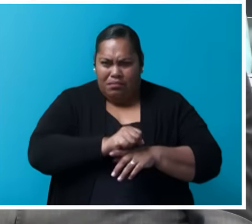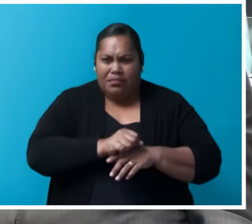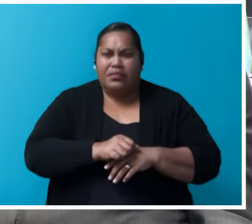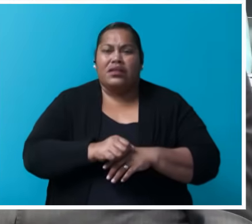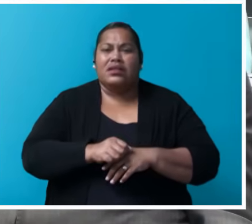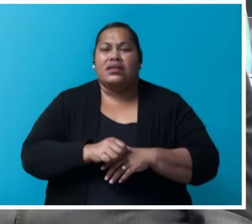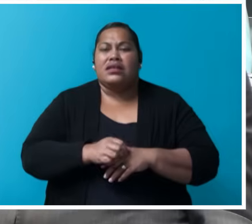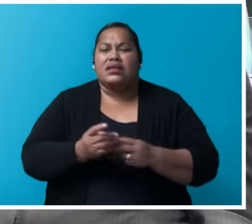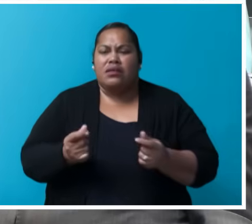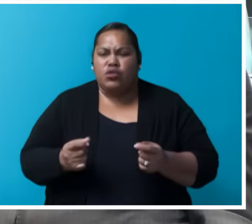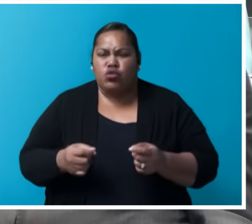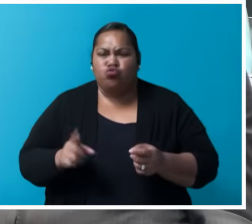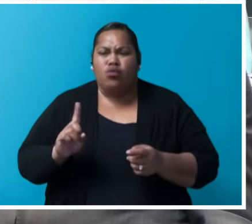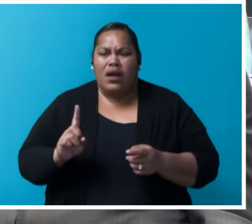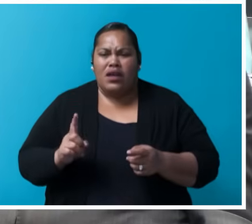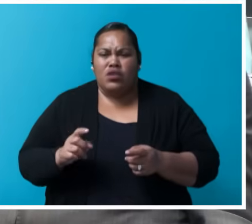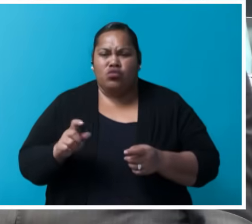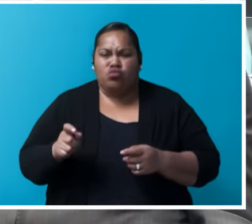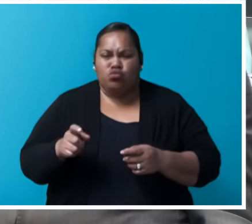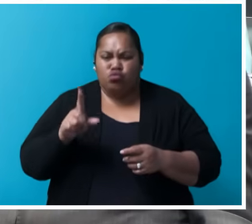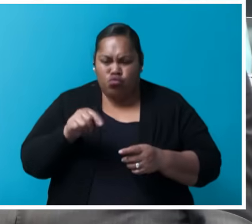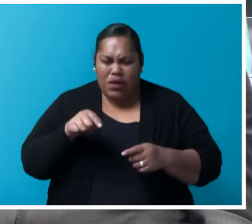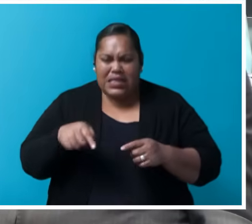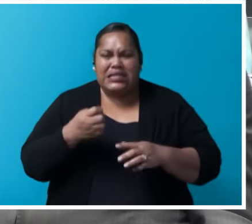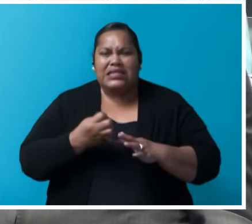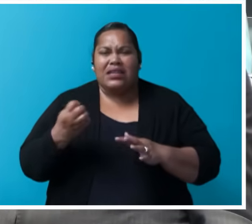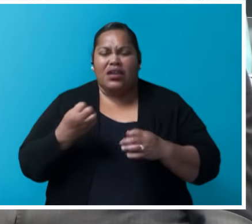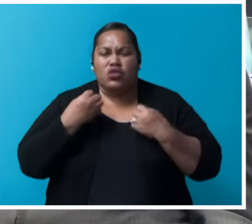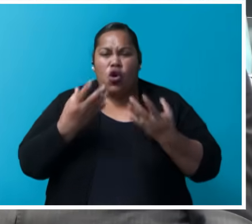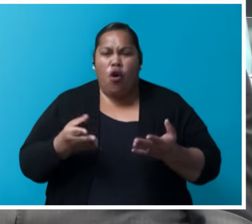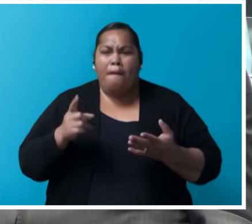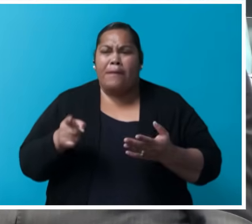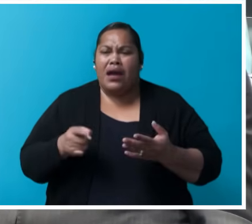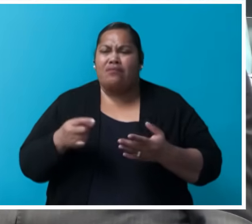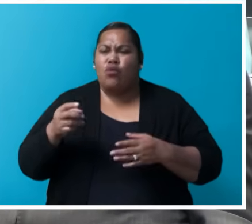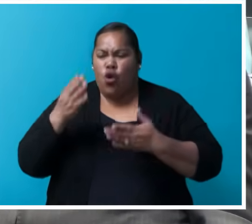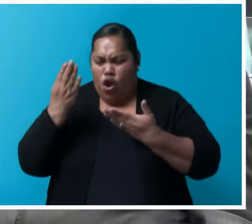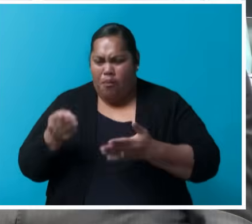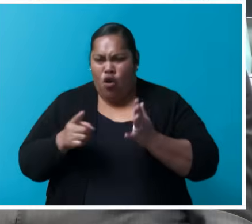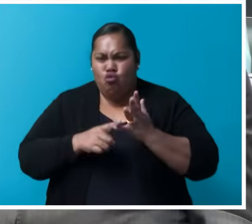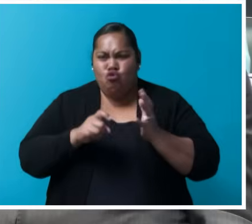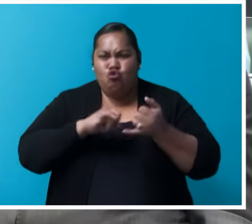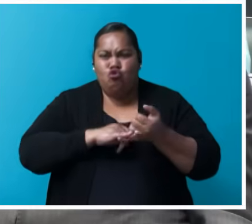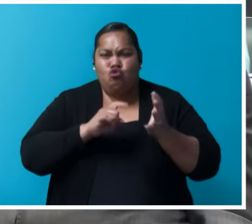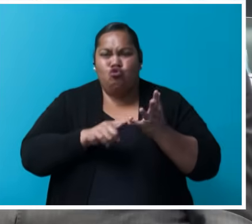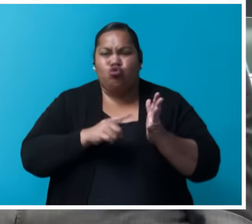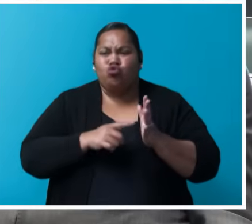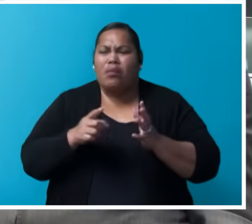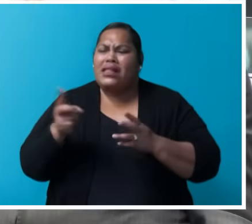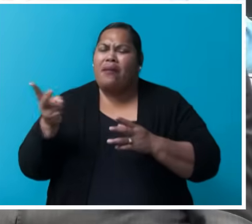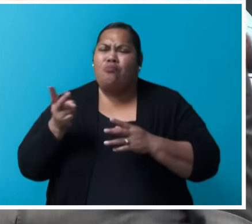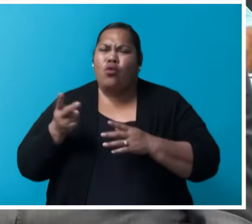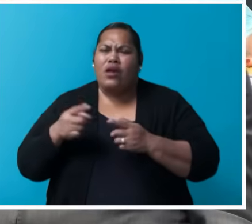simply to mitigate against this possible external shock. And both Honorable Usumate and Honorable Birendra Lal,